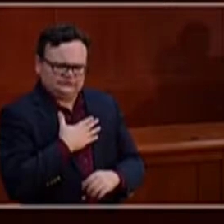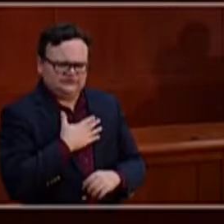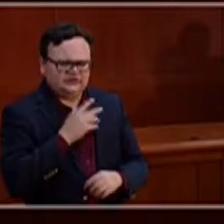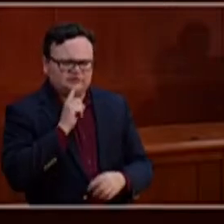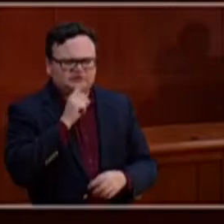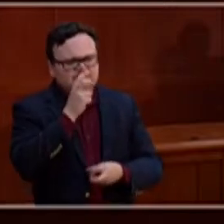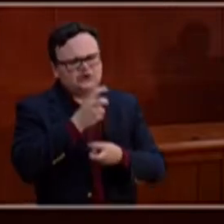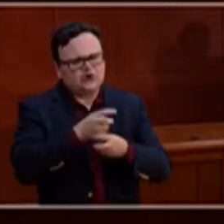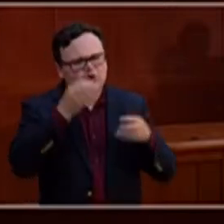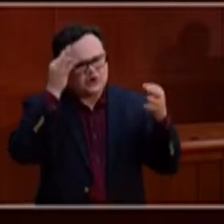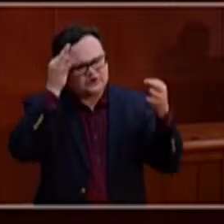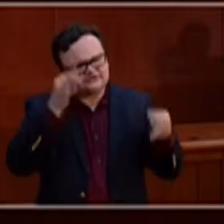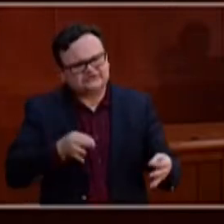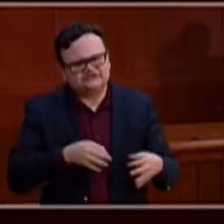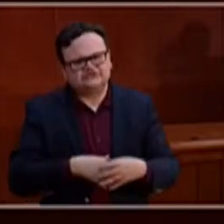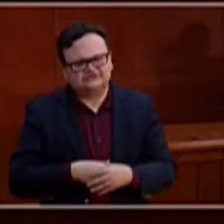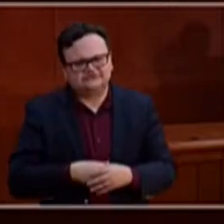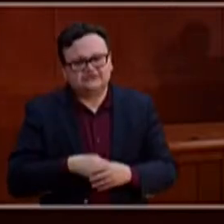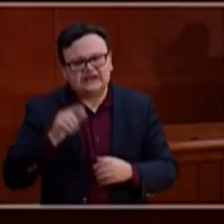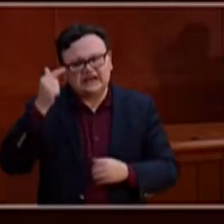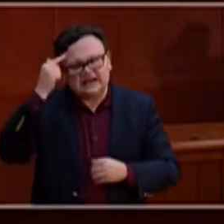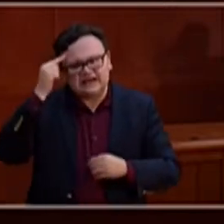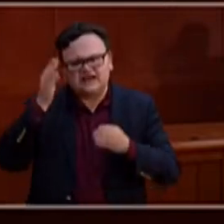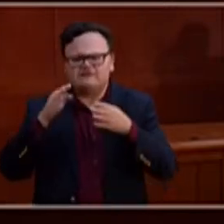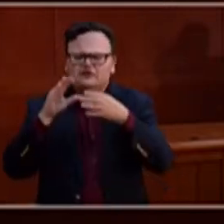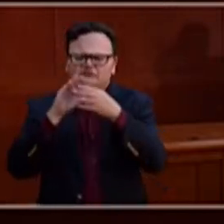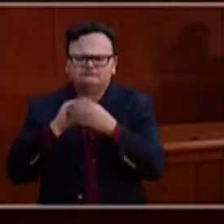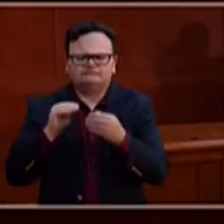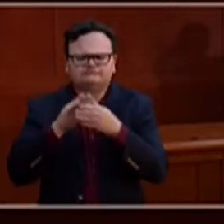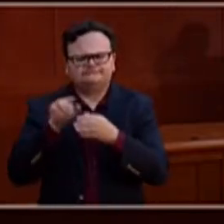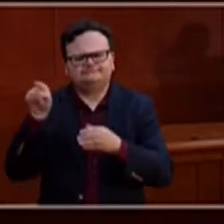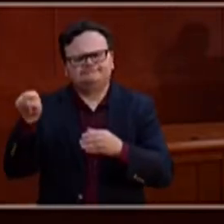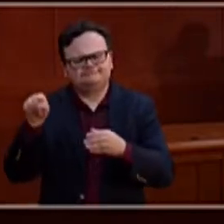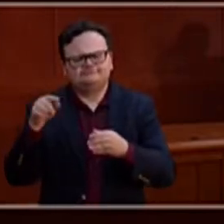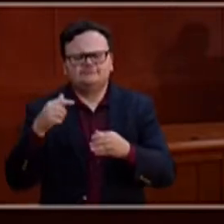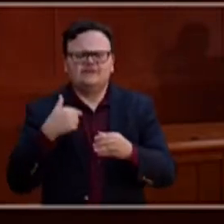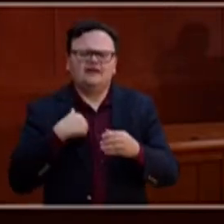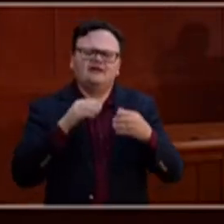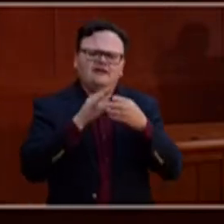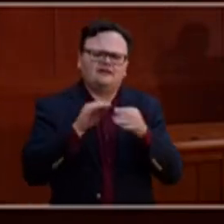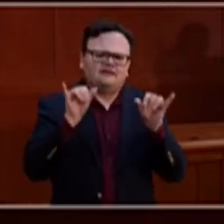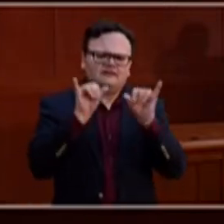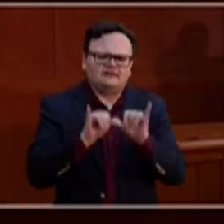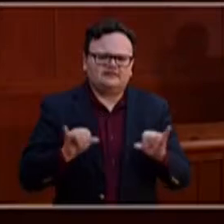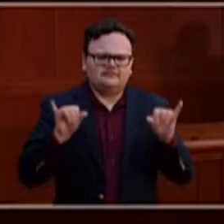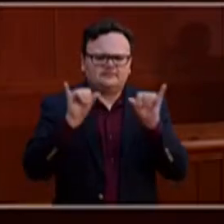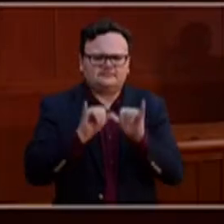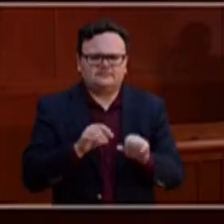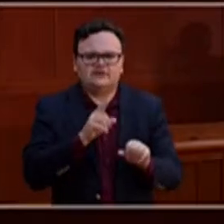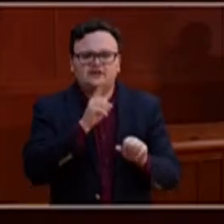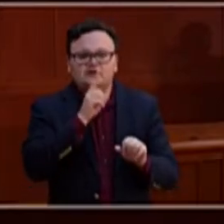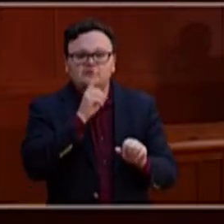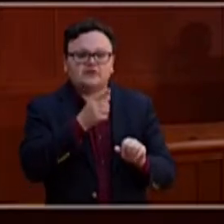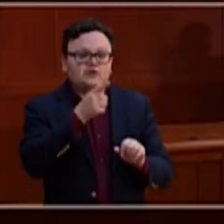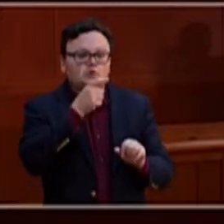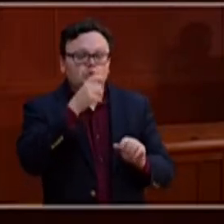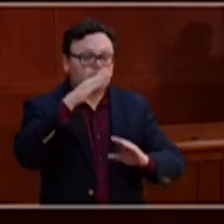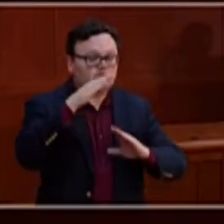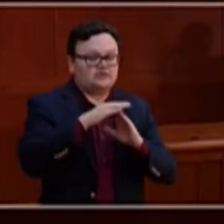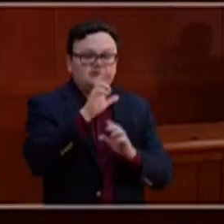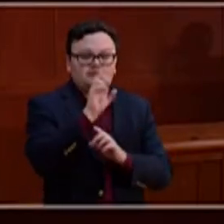governor has said and what we keep repeating, we know that for the most part, the biggest risk is among our elderly individuals